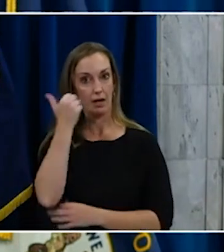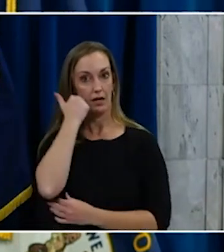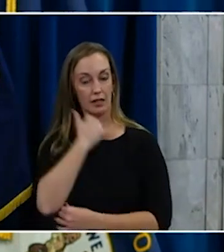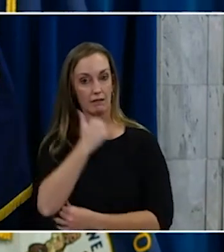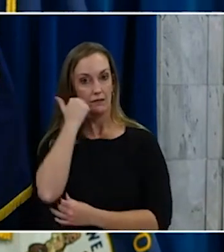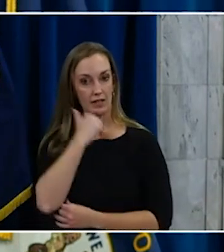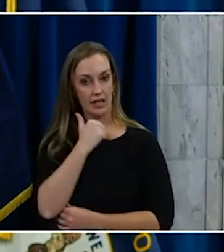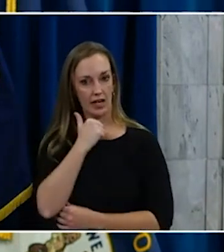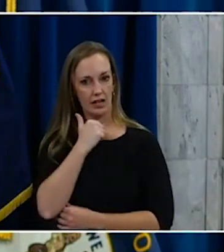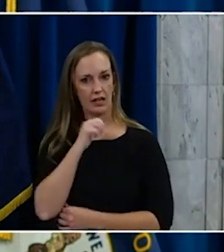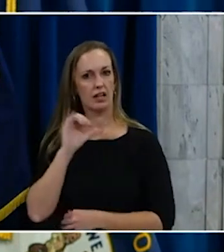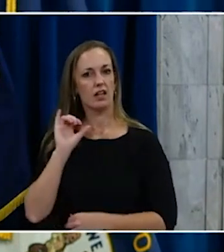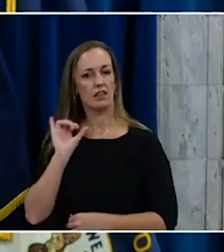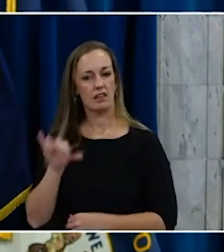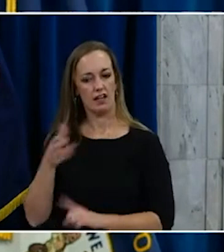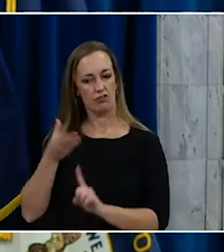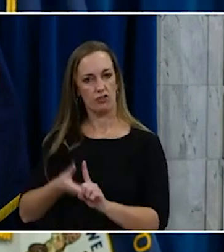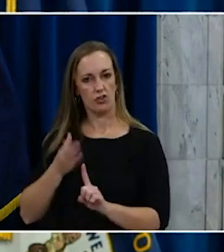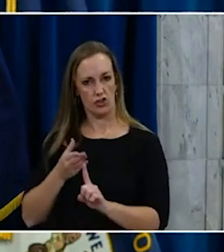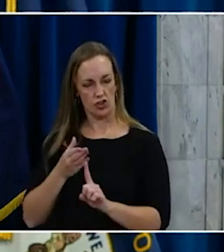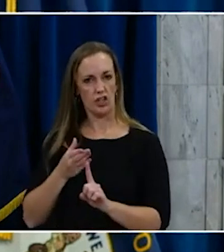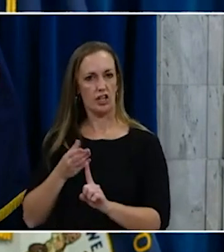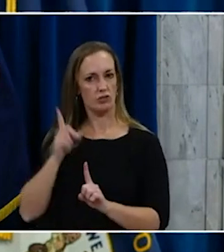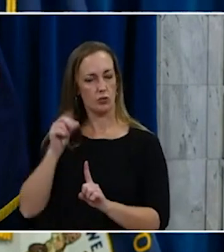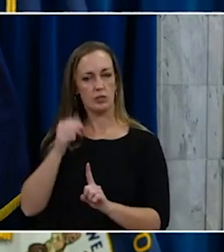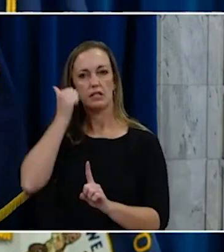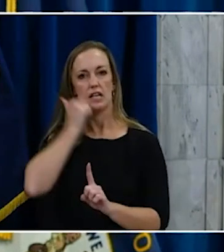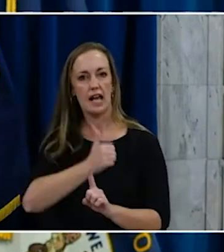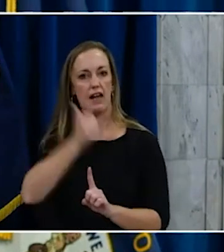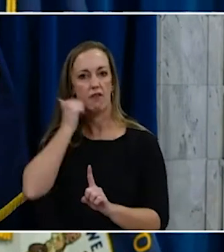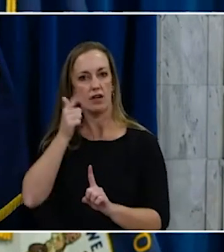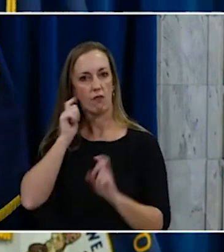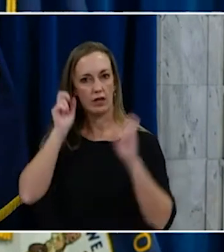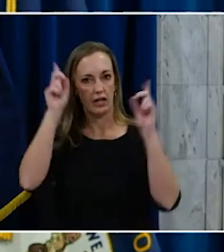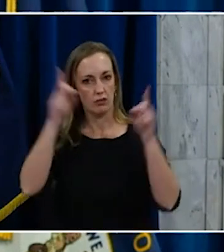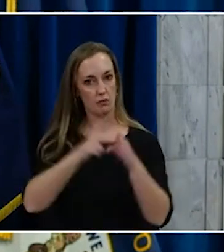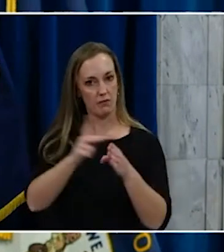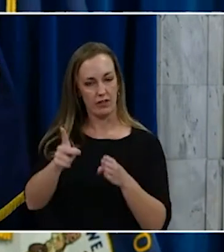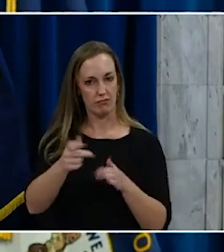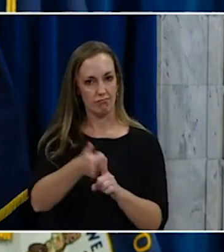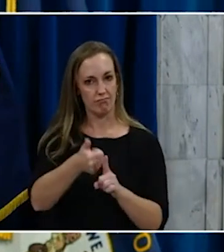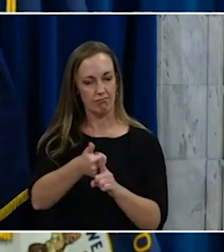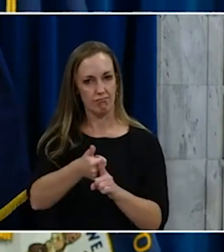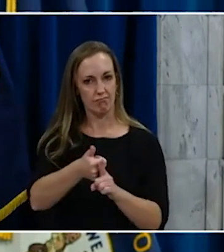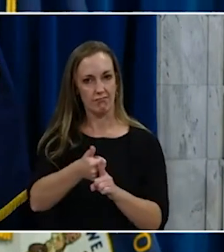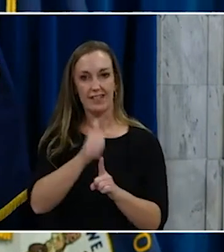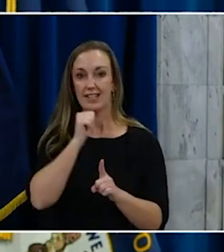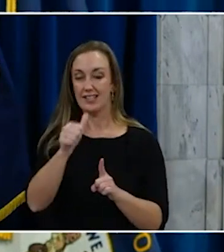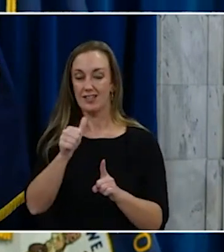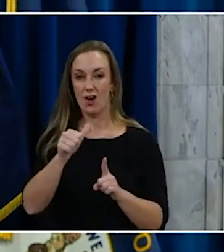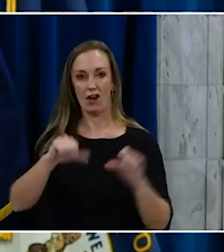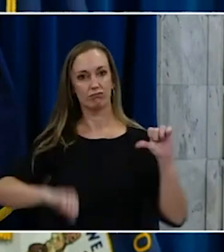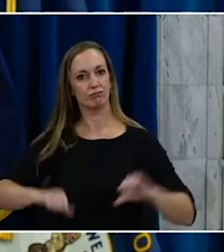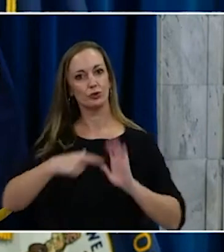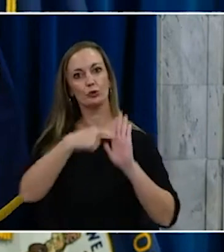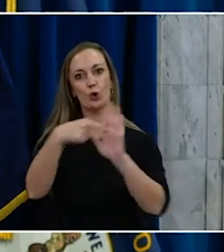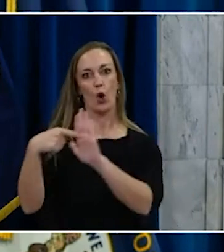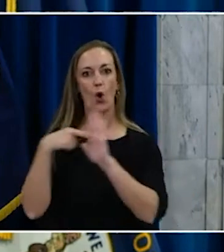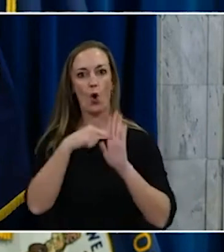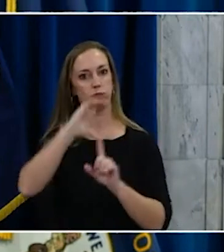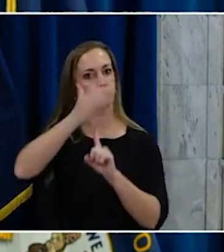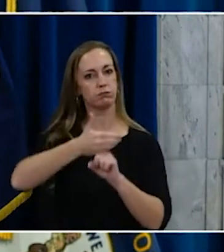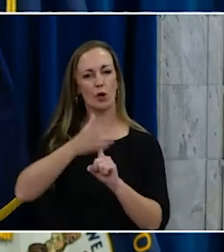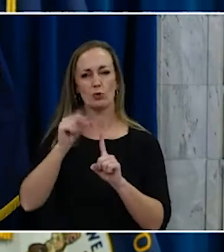day is something that she gives every single day for the education profession. It's not a show. It's who she